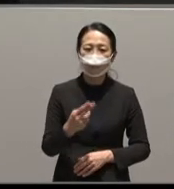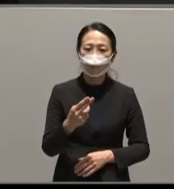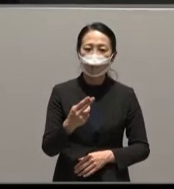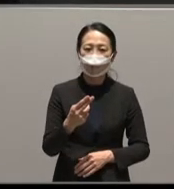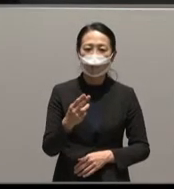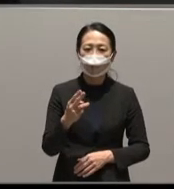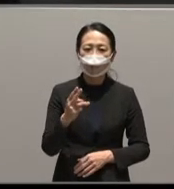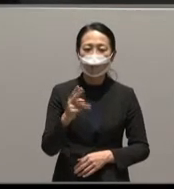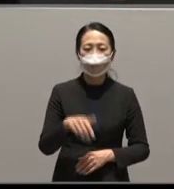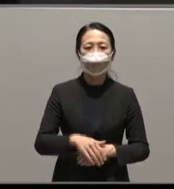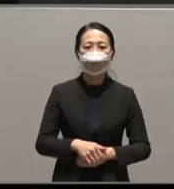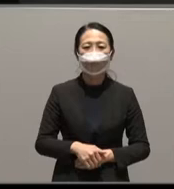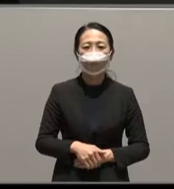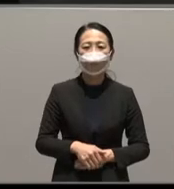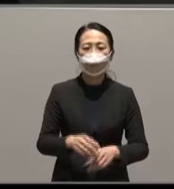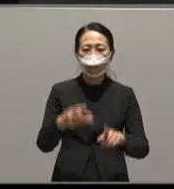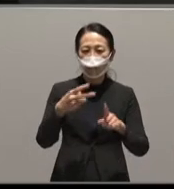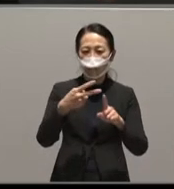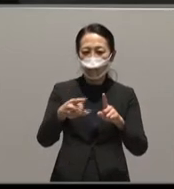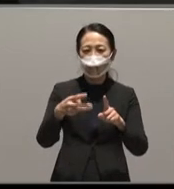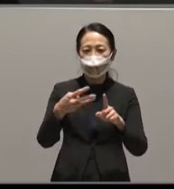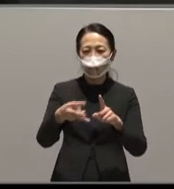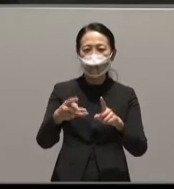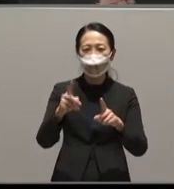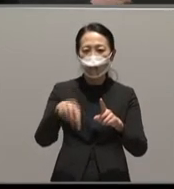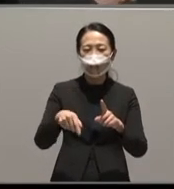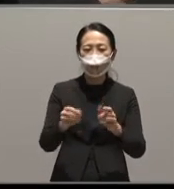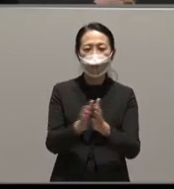famous book.